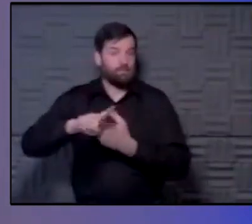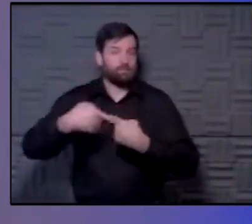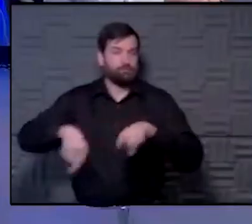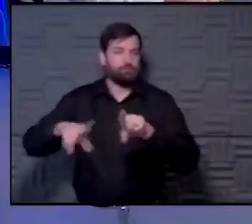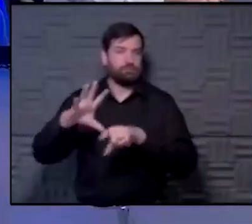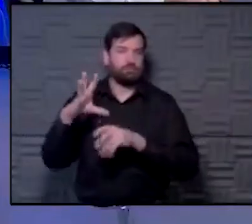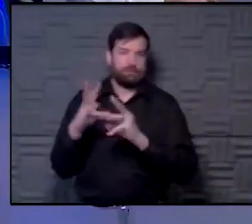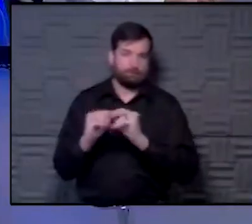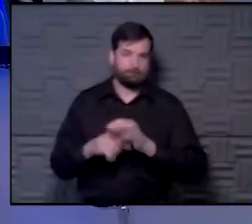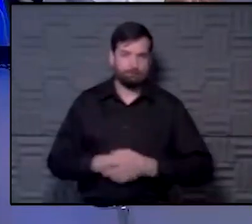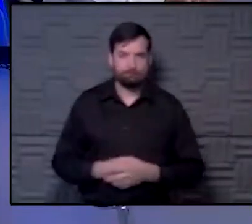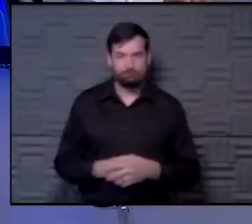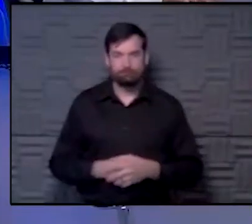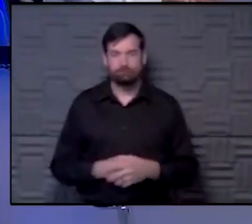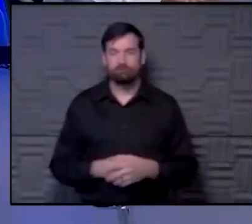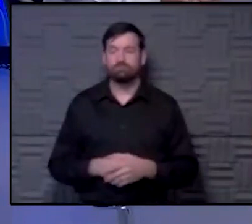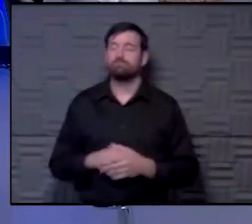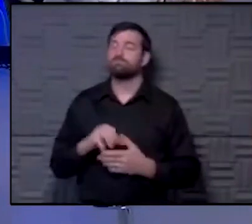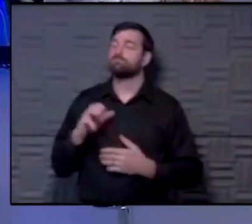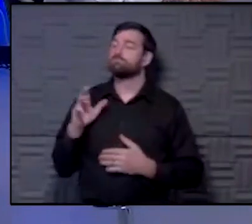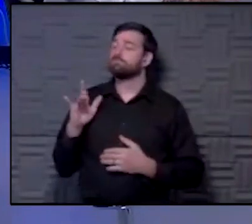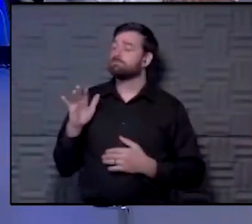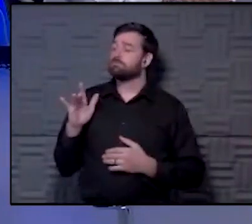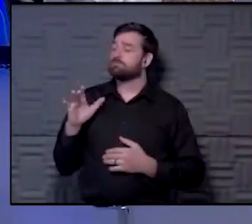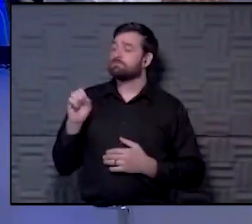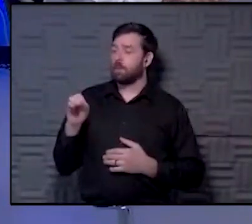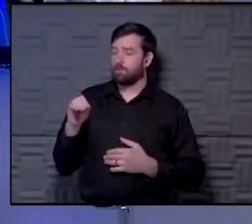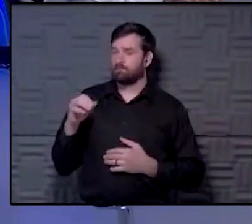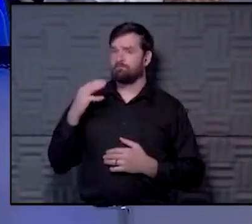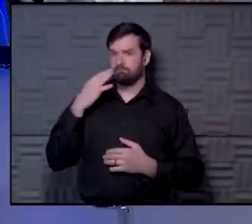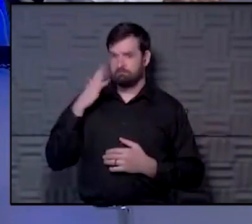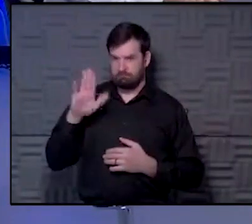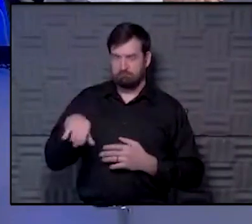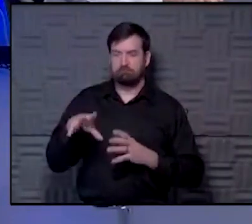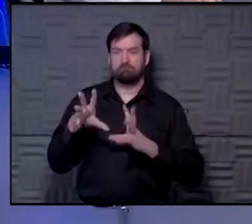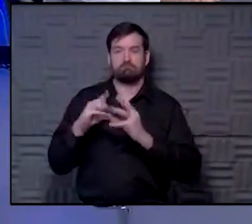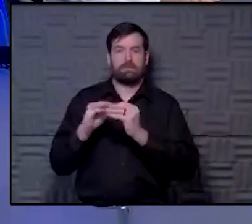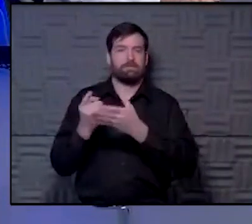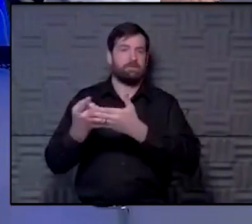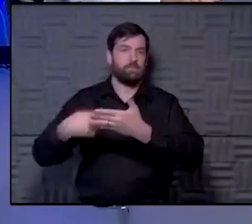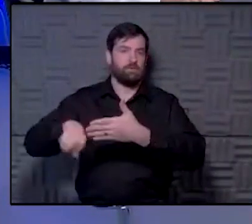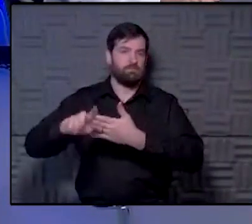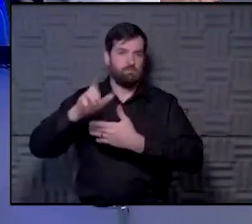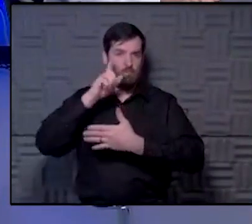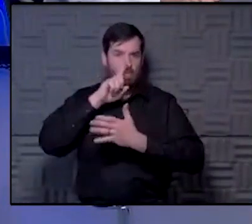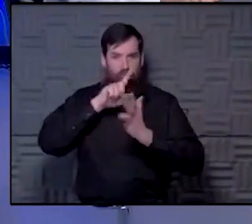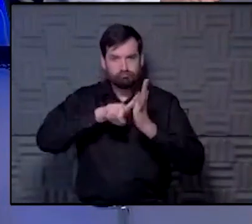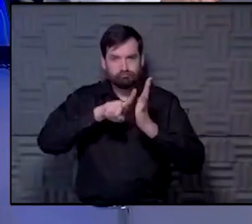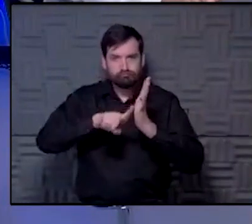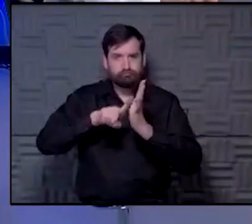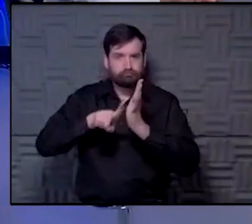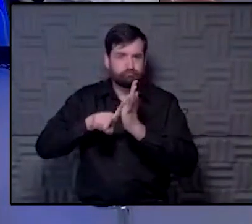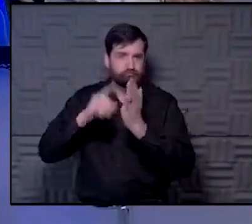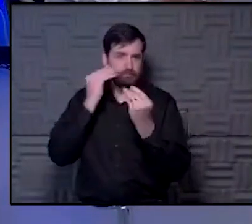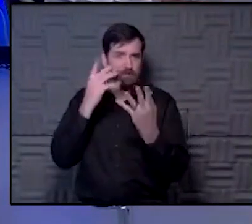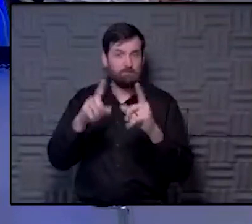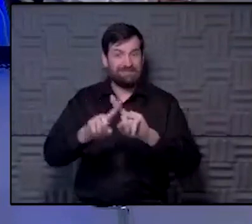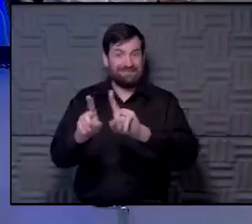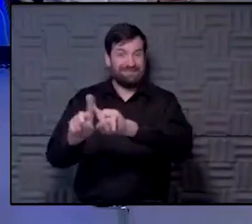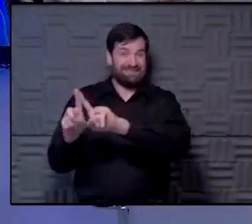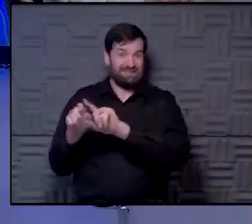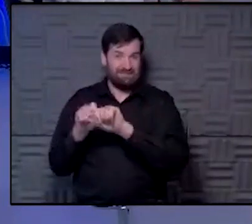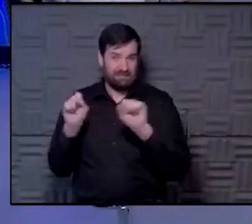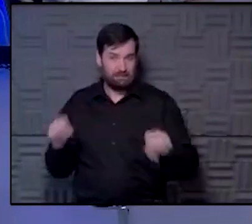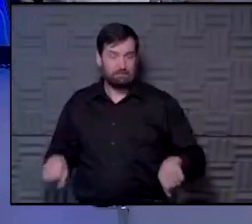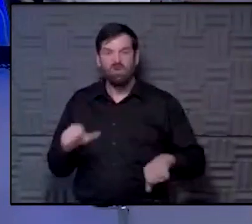meeting. So, knowing that you're meeting next week and that you'll be digging into information from other systems,